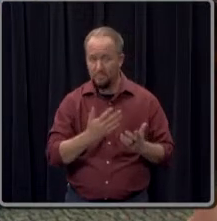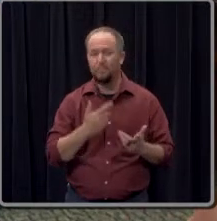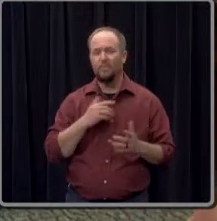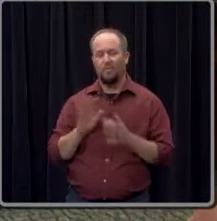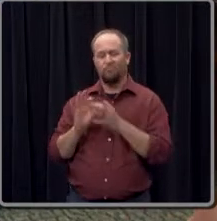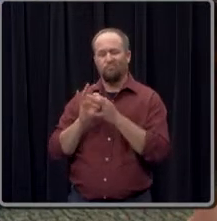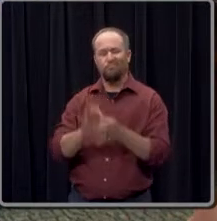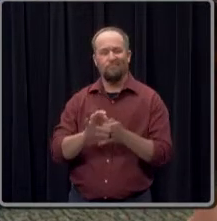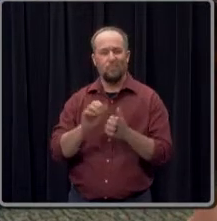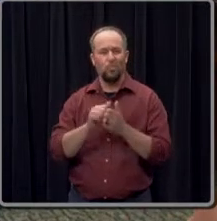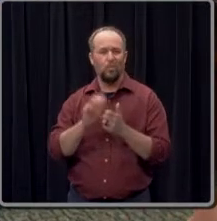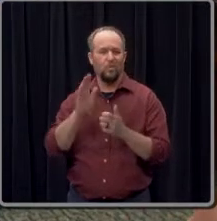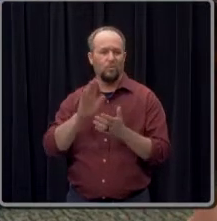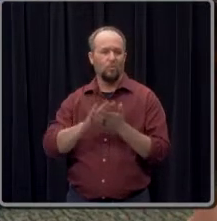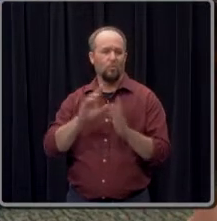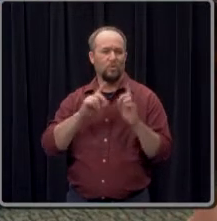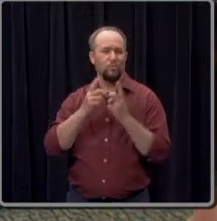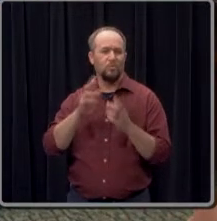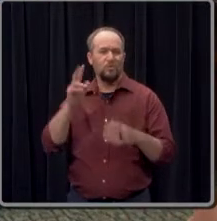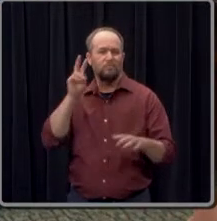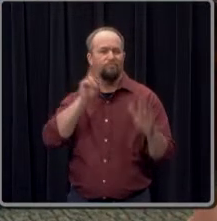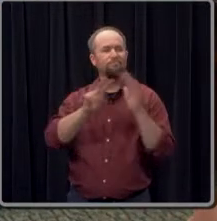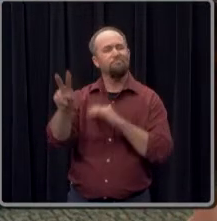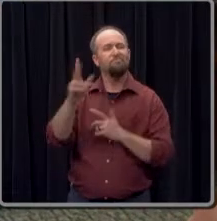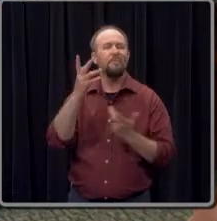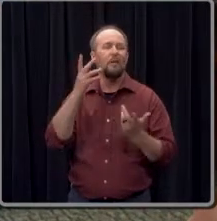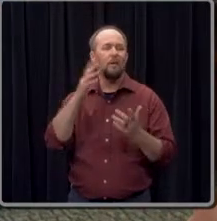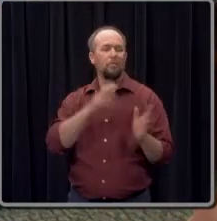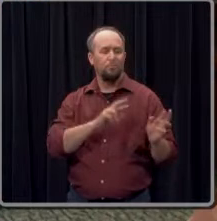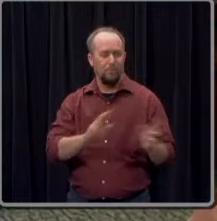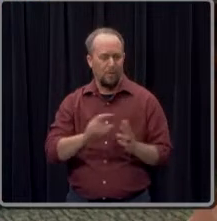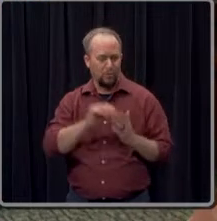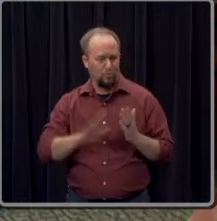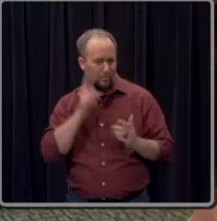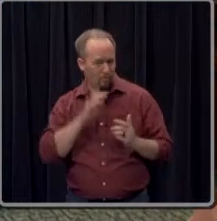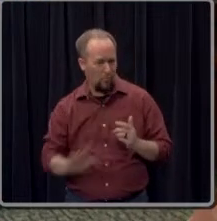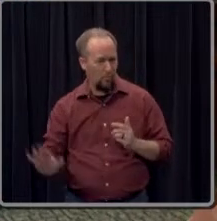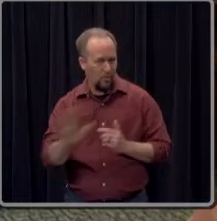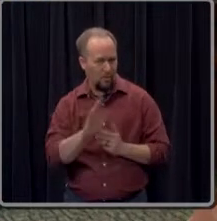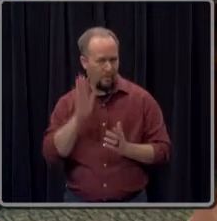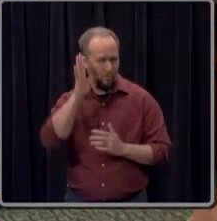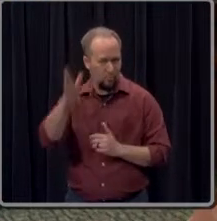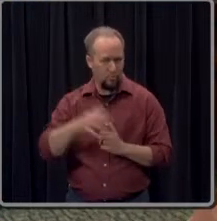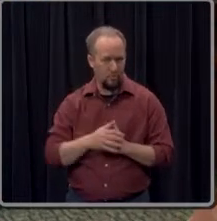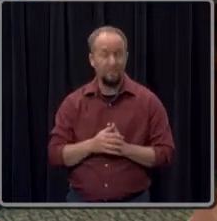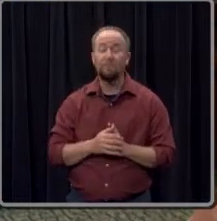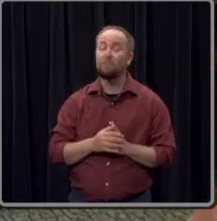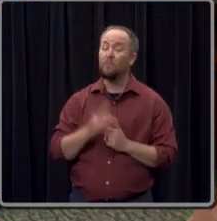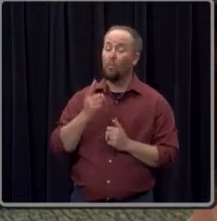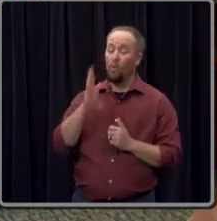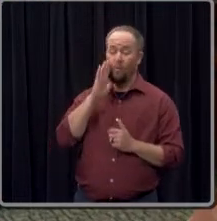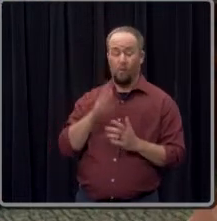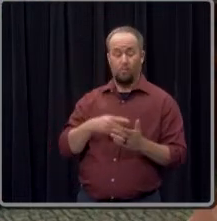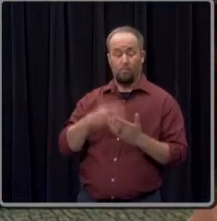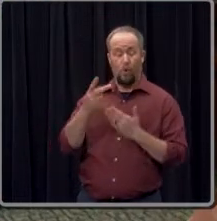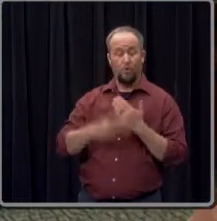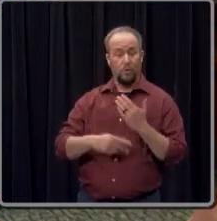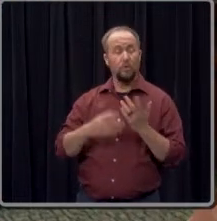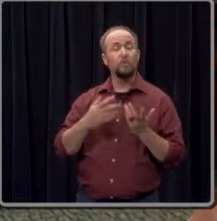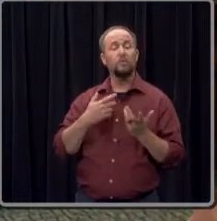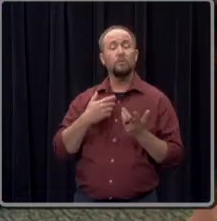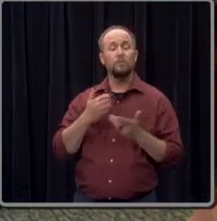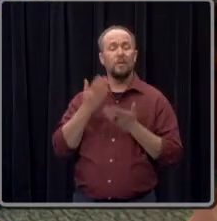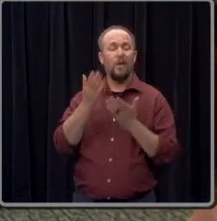preparing students for their future. One of the Junior Service League service projects is to support the Olathe Public Schools